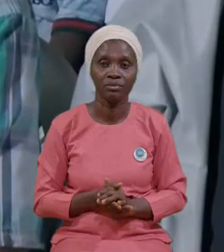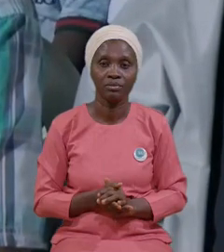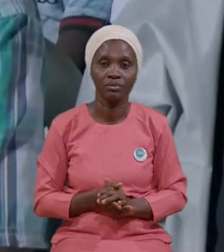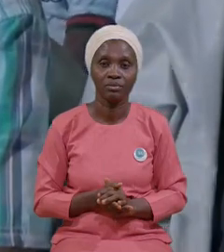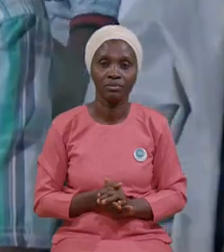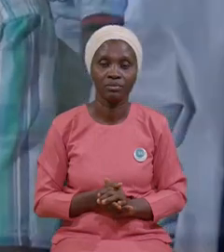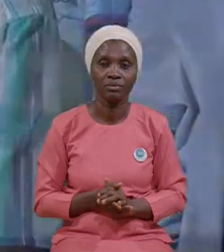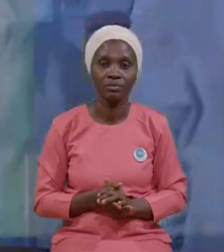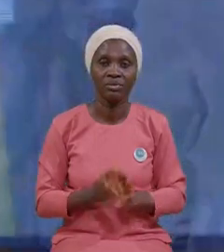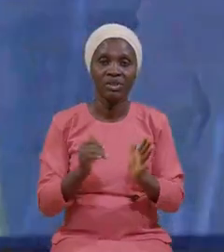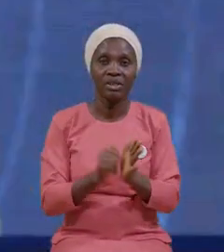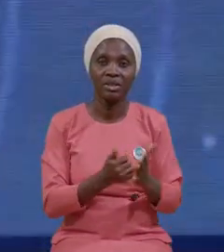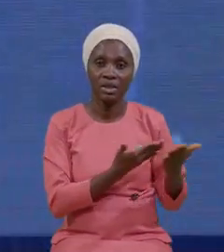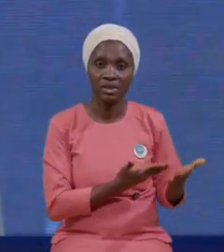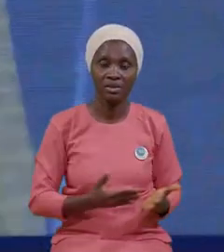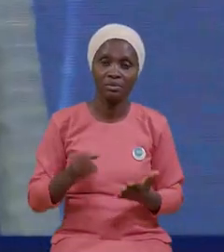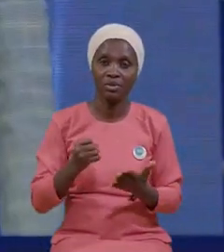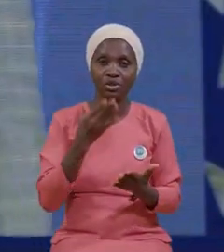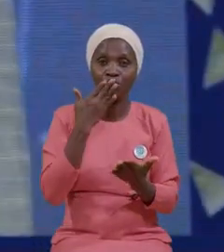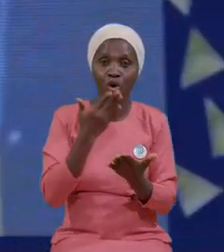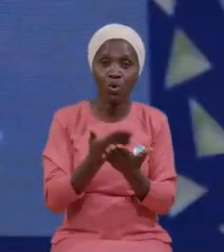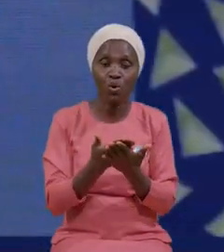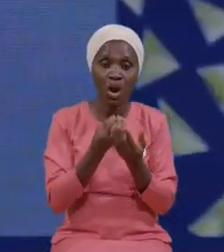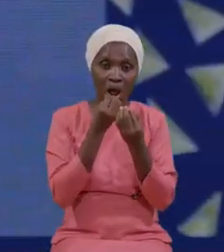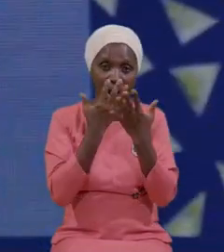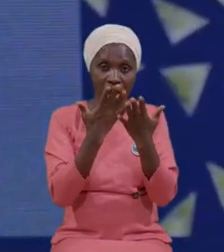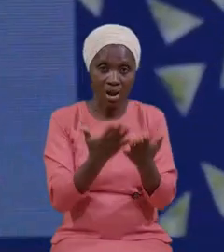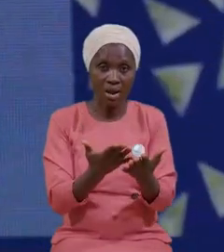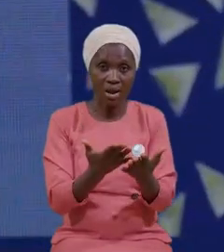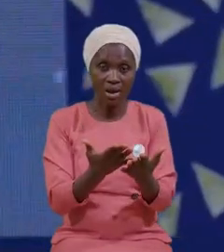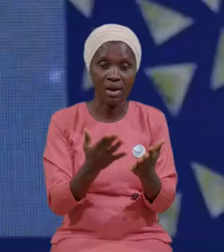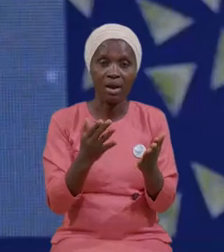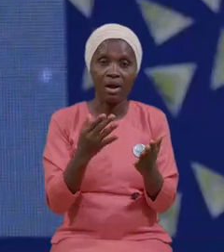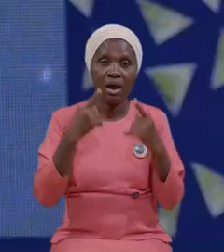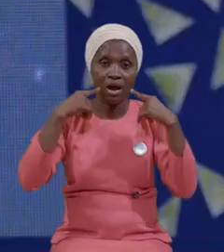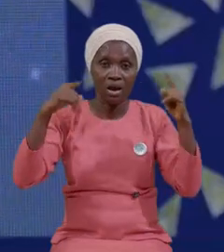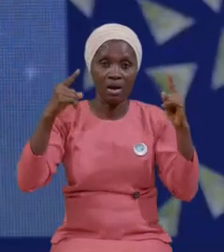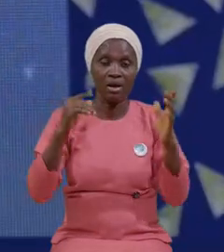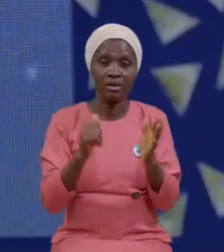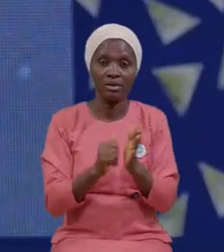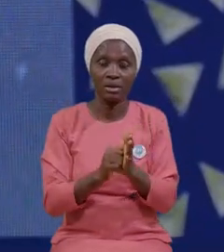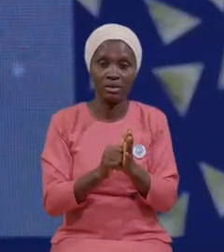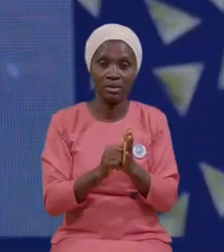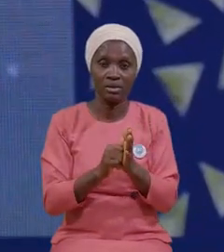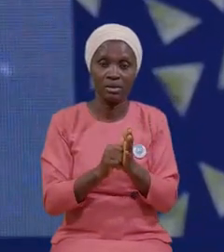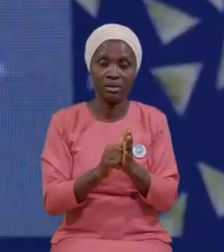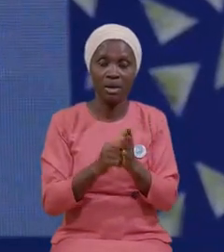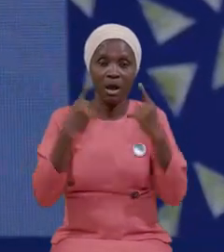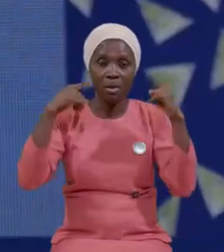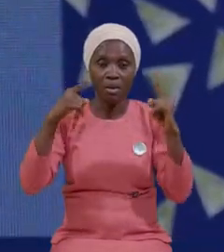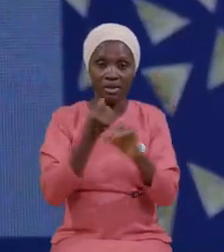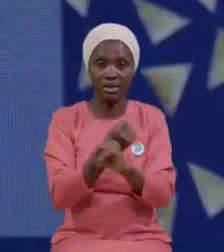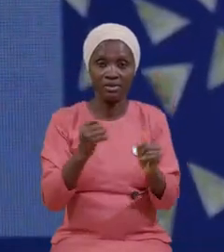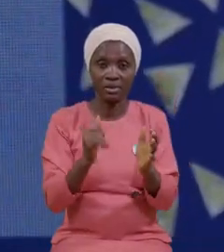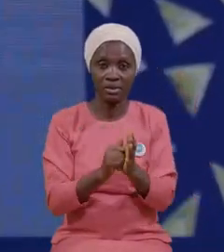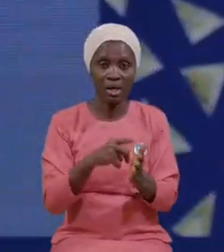That bringeth good tidings of good, that publisheth salvation, that says unto